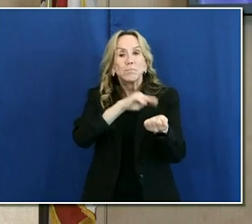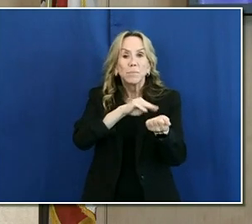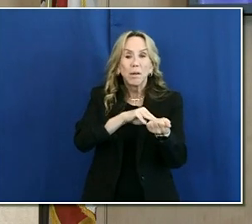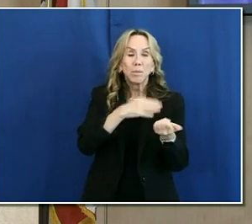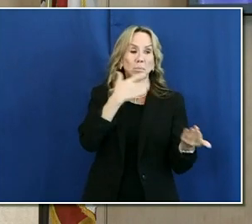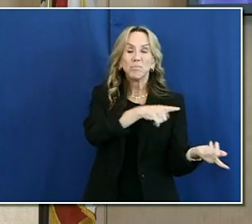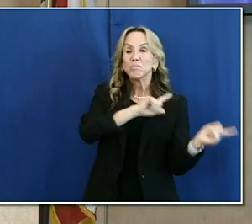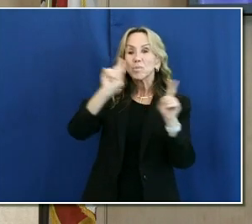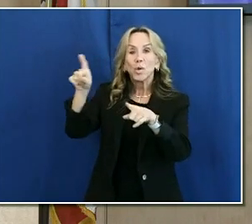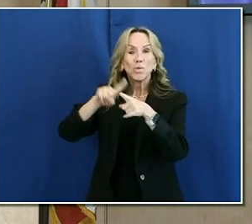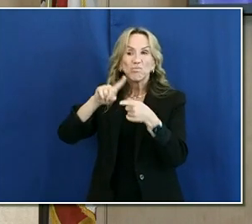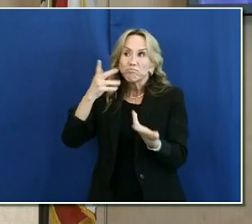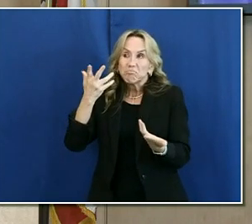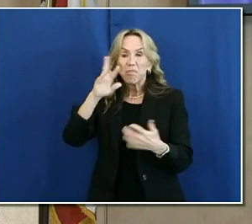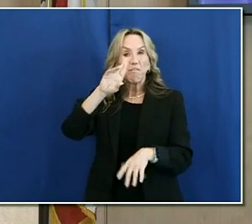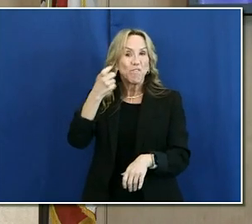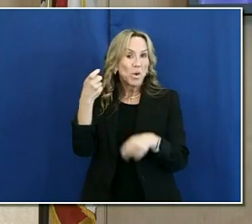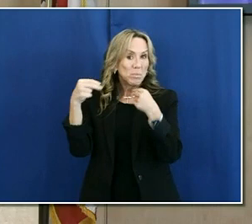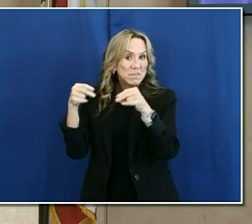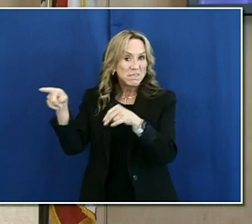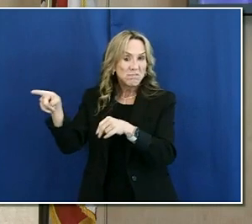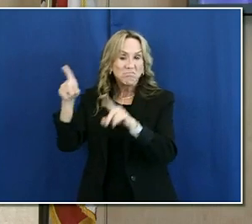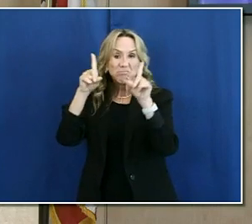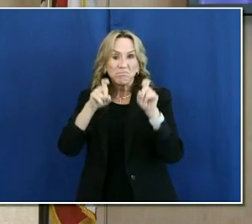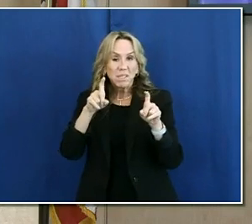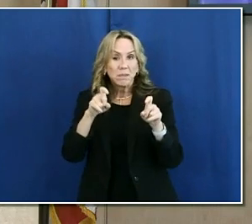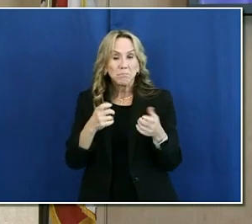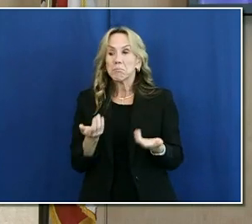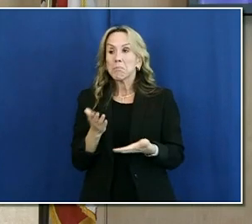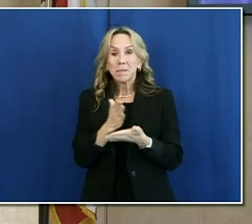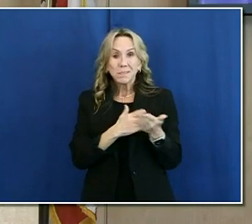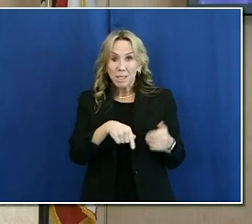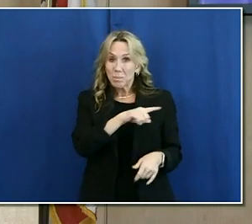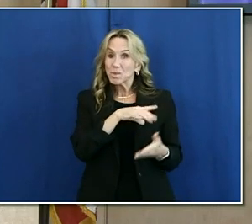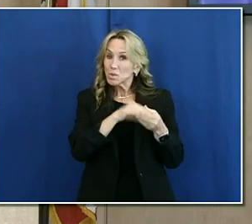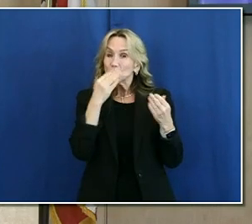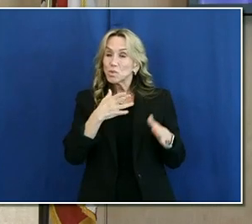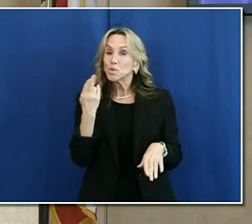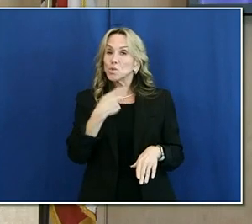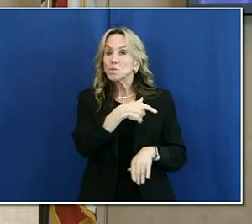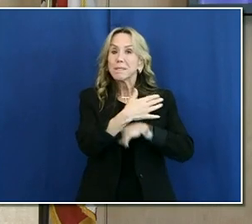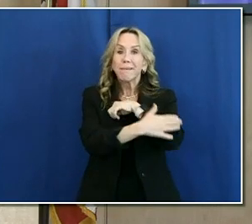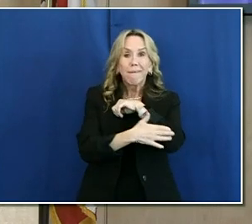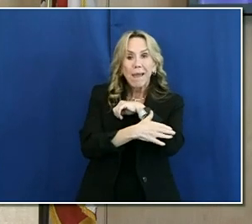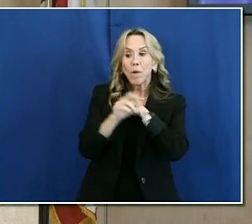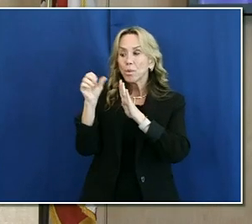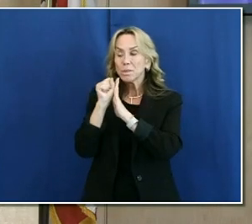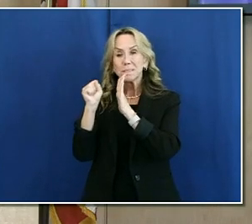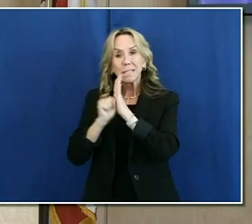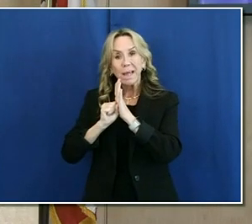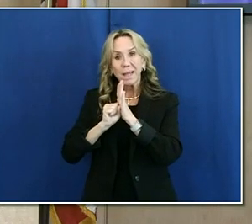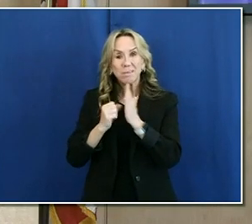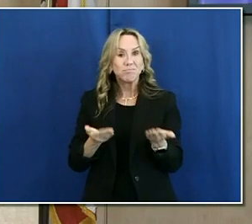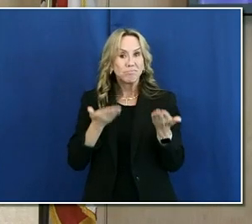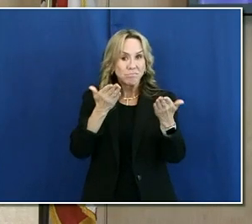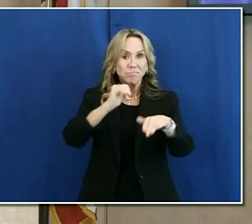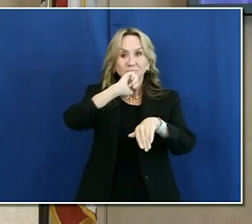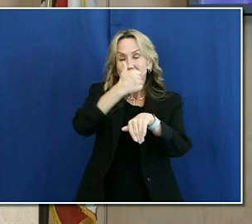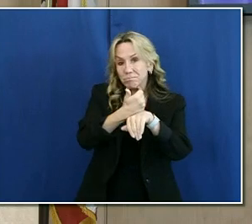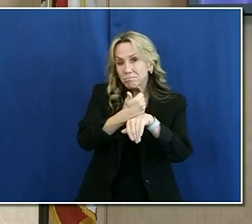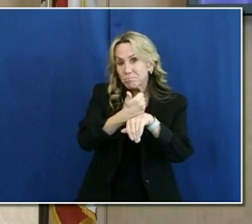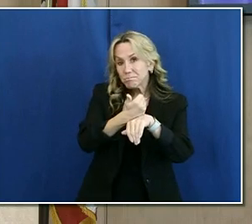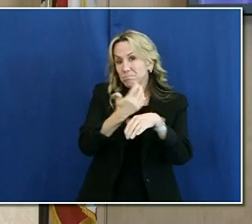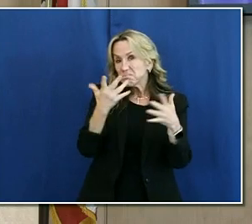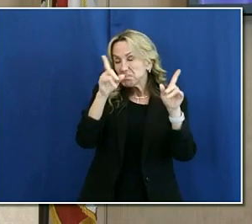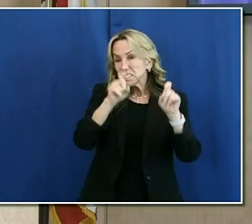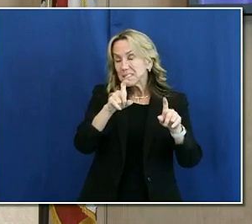getting tested. Many are using county and state-sponsored test sites. Indeed, one of those locations is actually